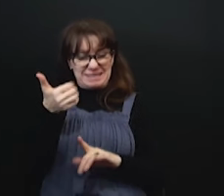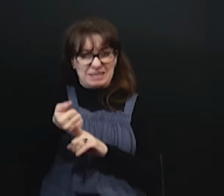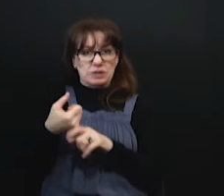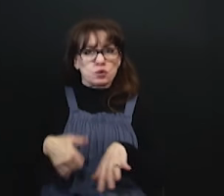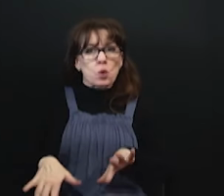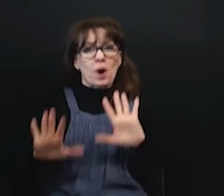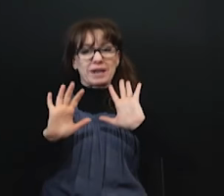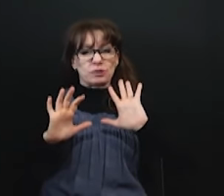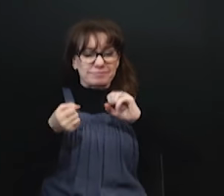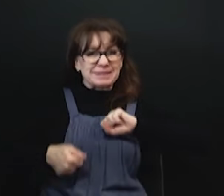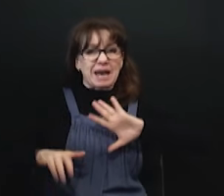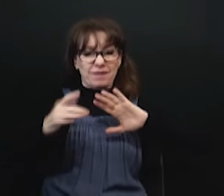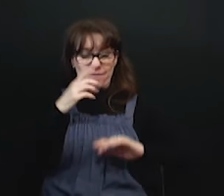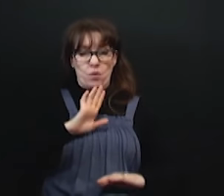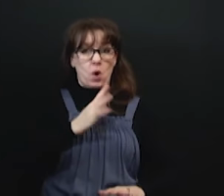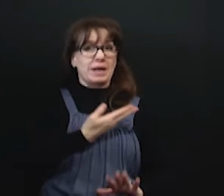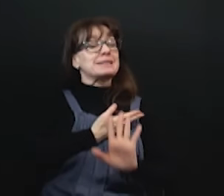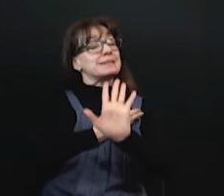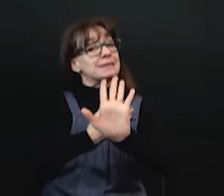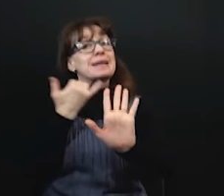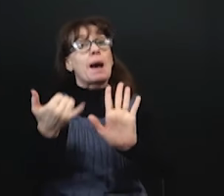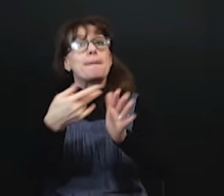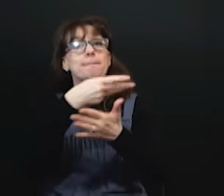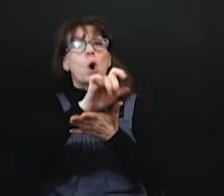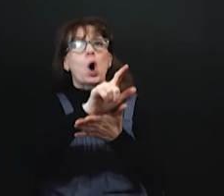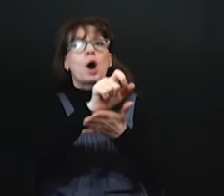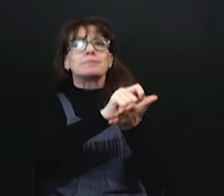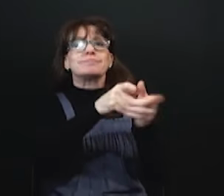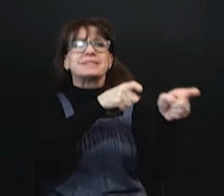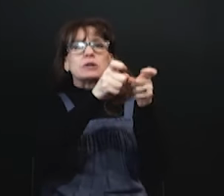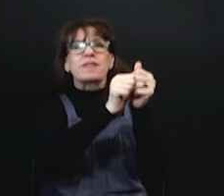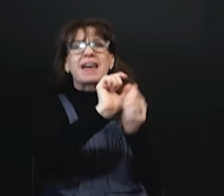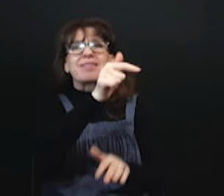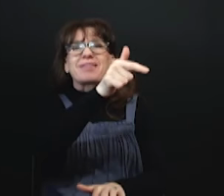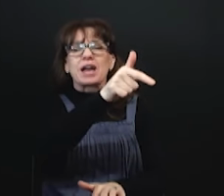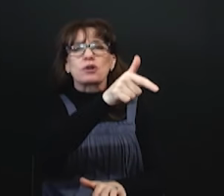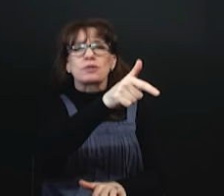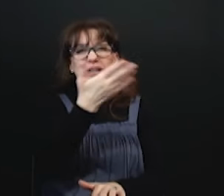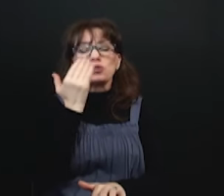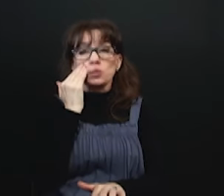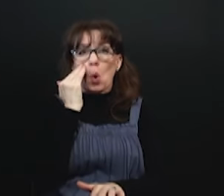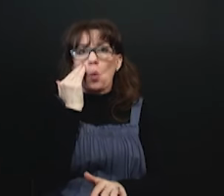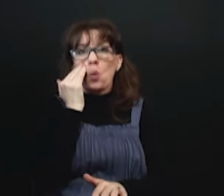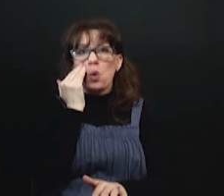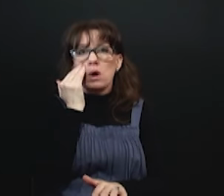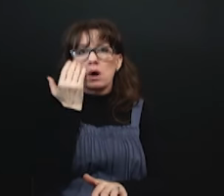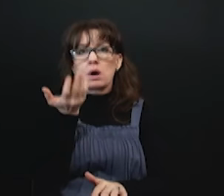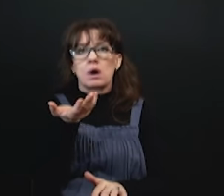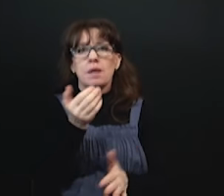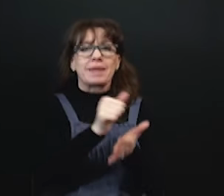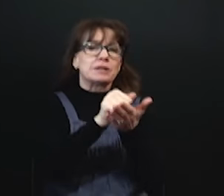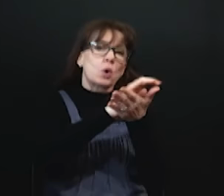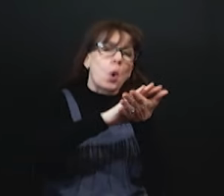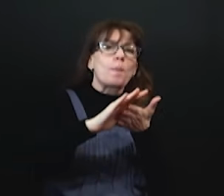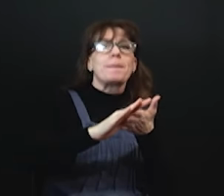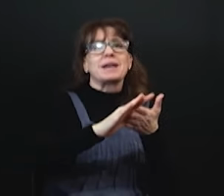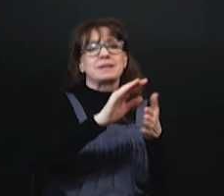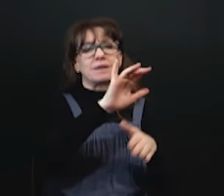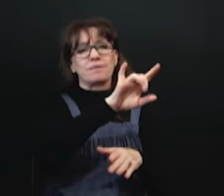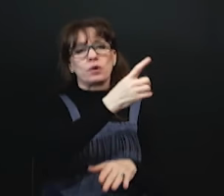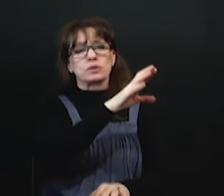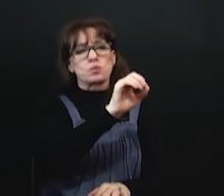his sacrifice on our behalf. Now, Paul deals with that in plenty of other places, as you likely know. He deals with the atonement later in 1